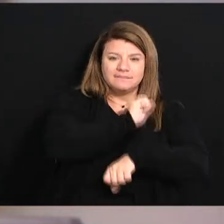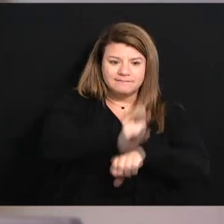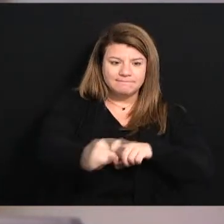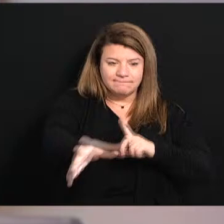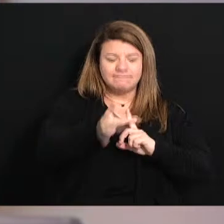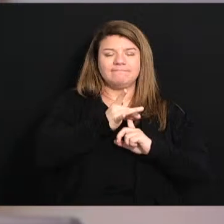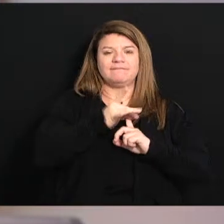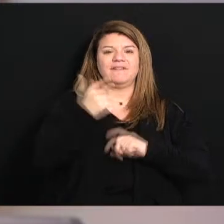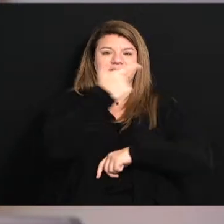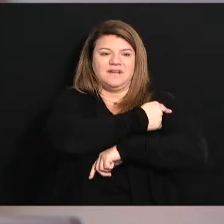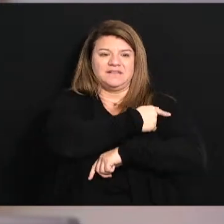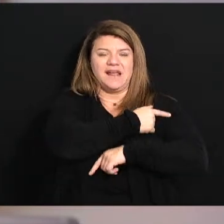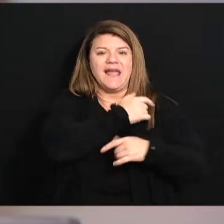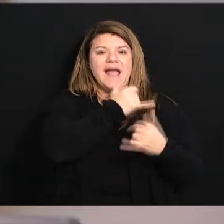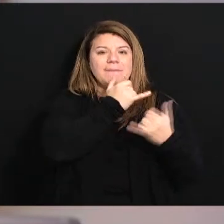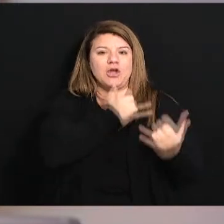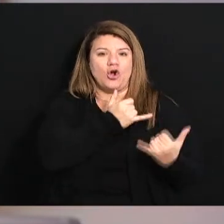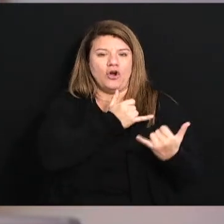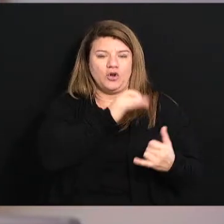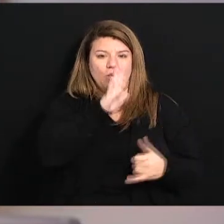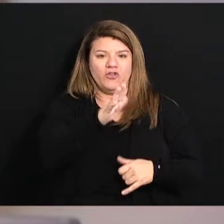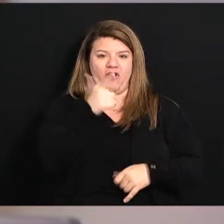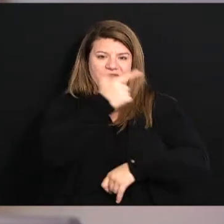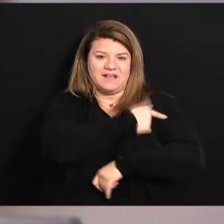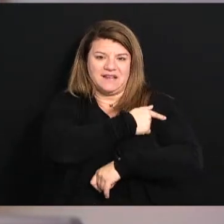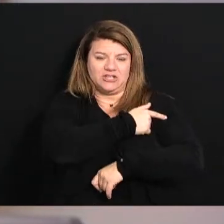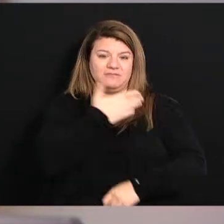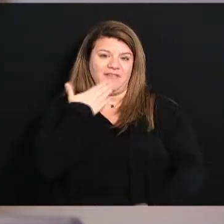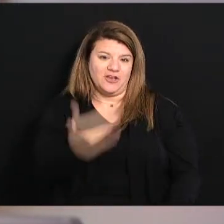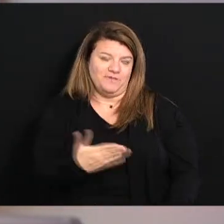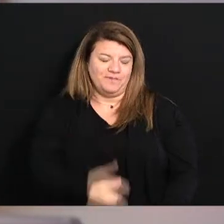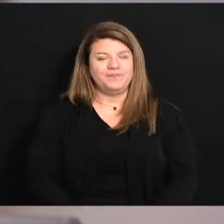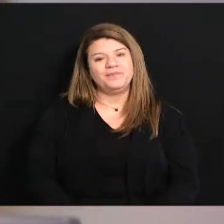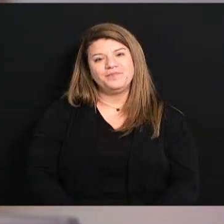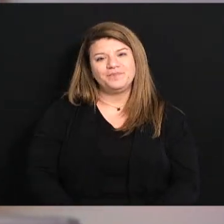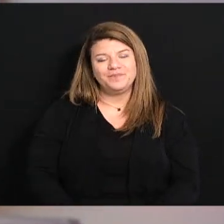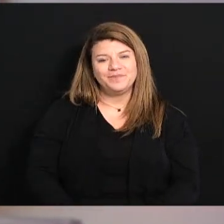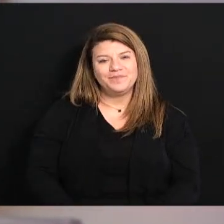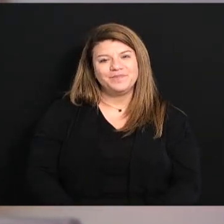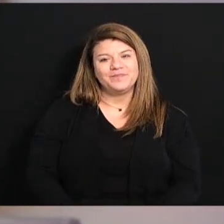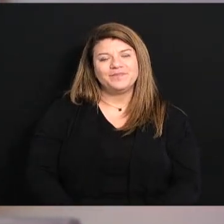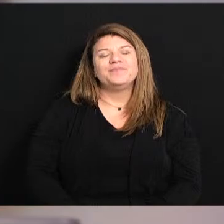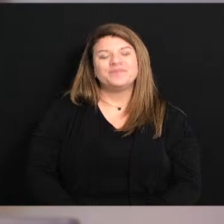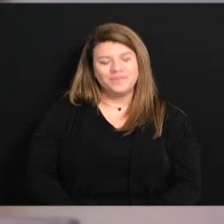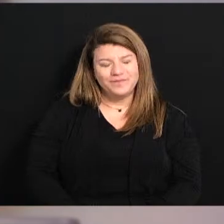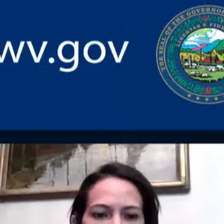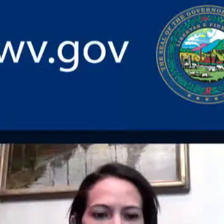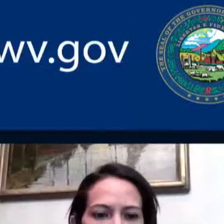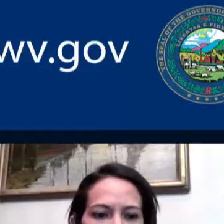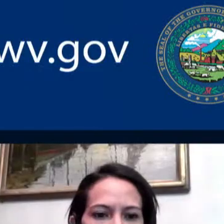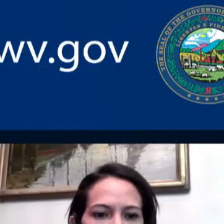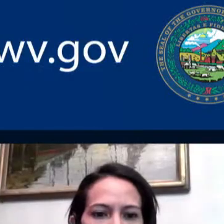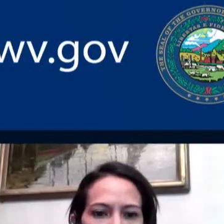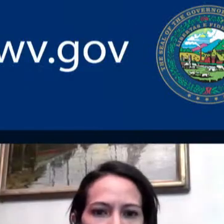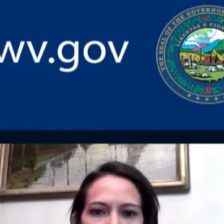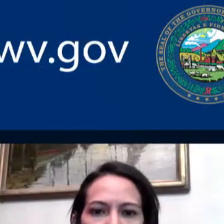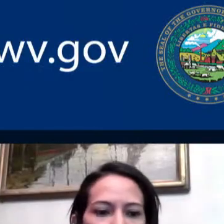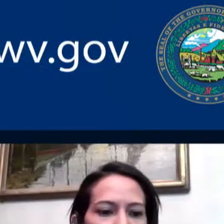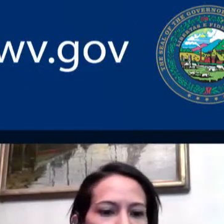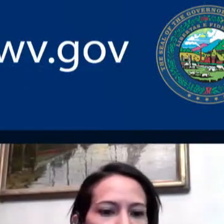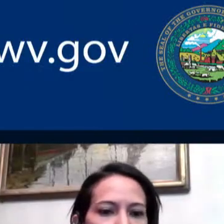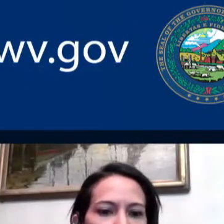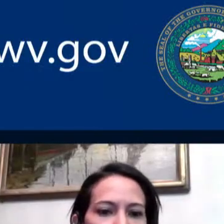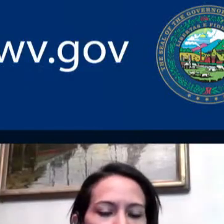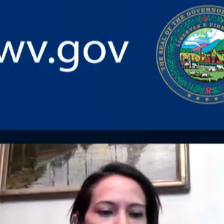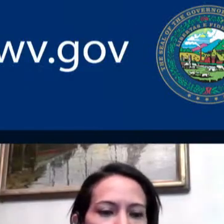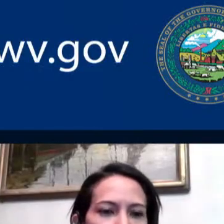vaccinated and to be current with your vaccinations. Thank you very much. All right, thank you, Dr. Marsh. Next, we'll hear from Secretary Bill Crouch